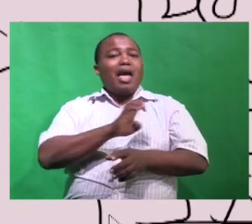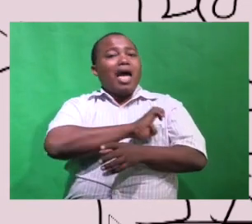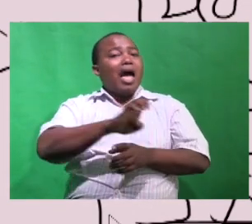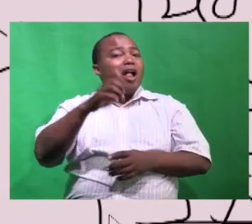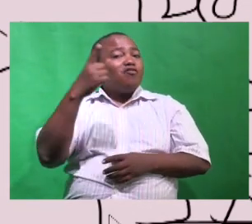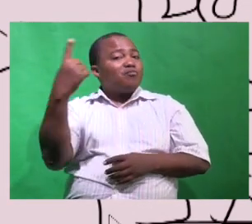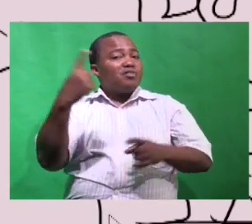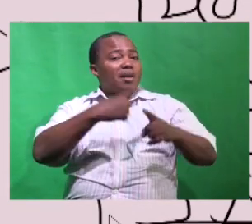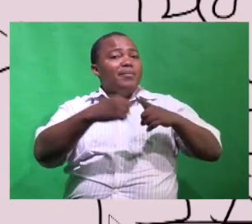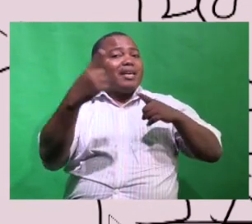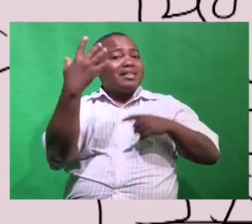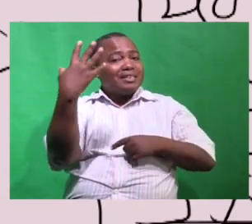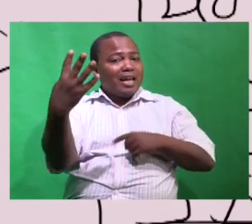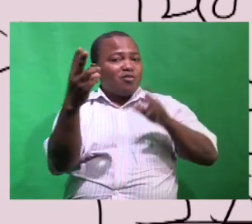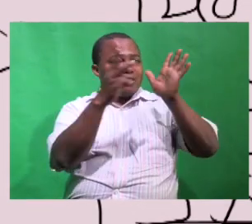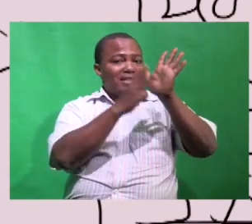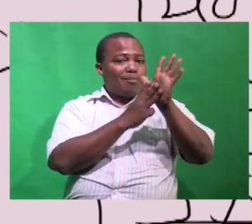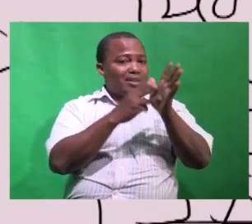1,585.